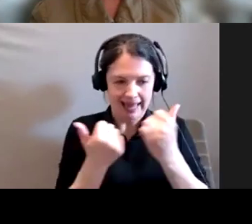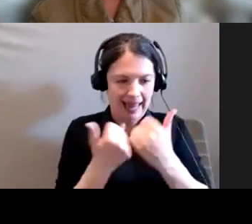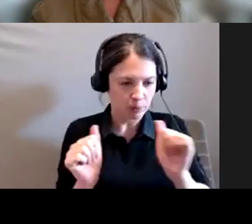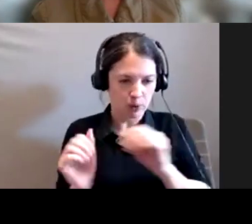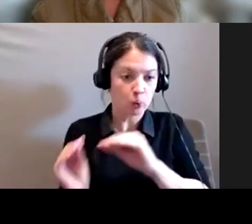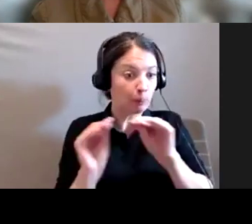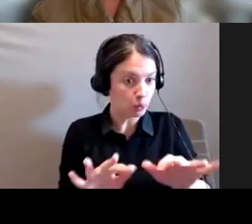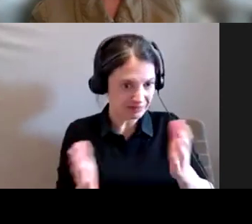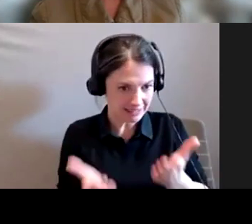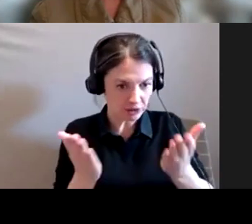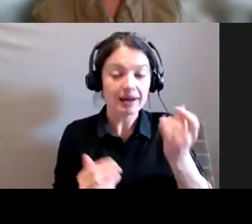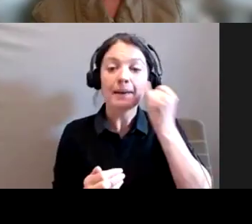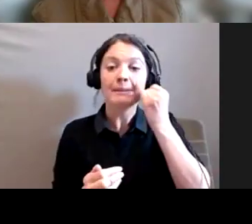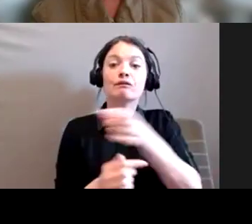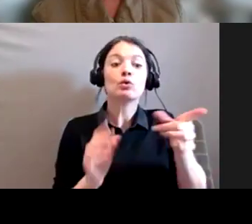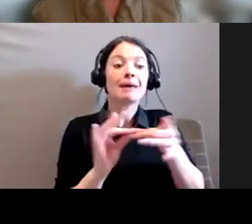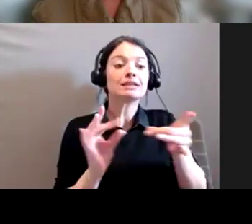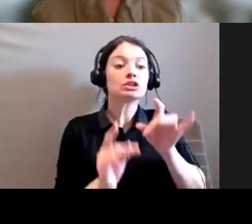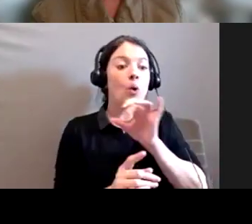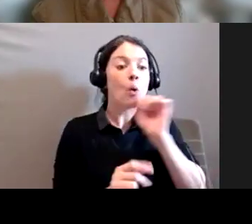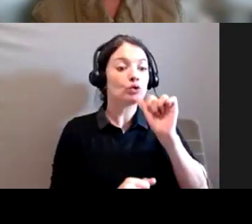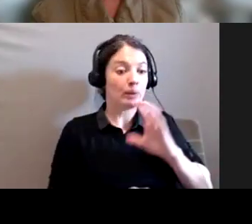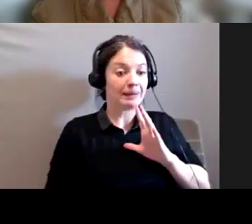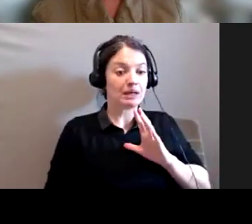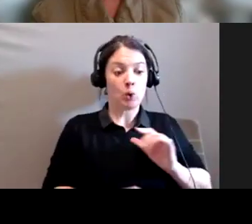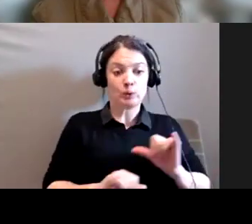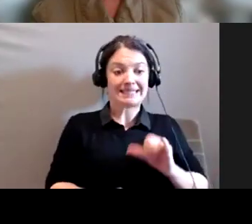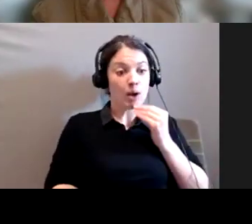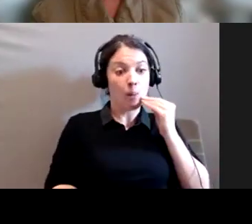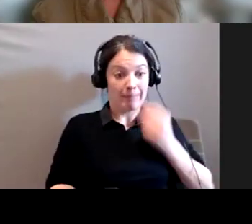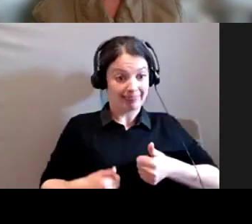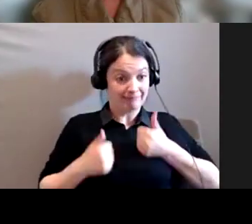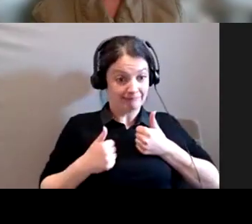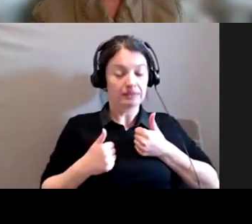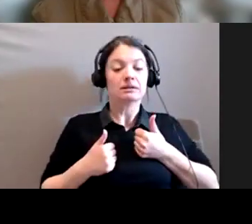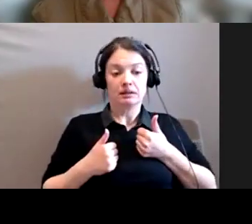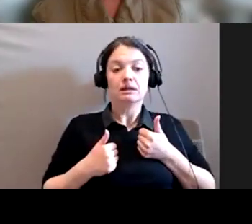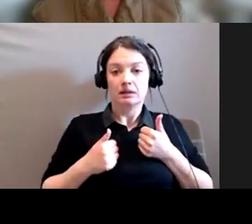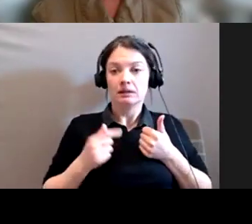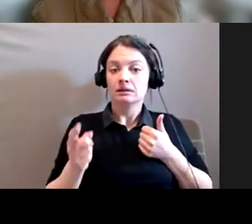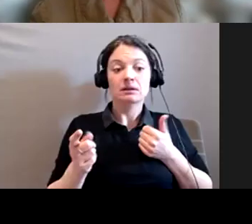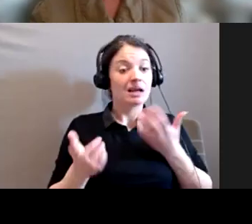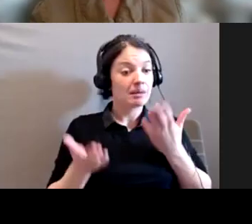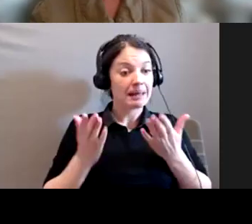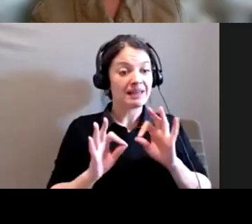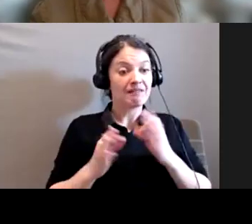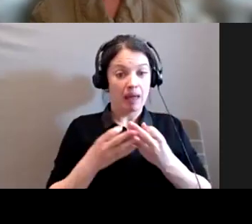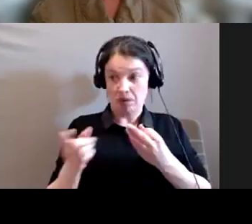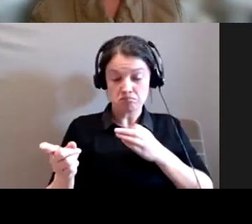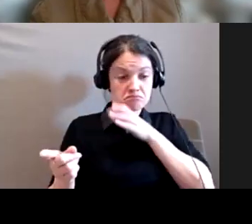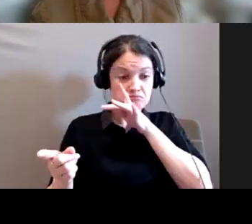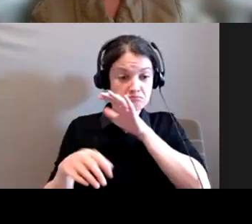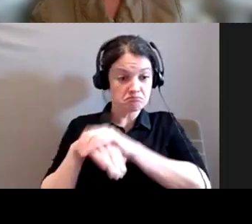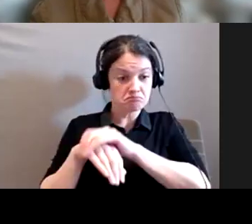many cases, when you're talking about older women who are living at home, in the example where the family members will speak English, but the